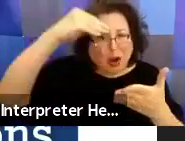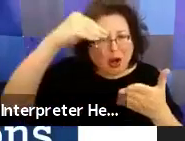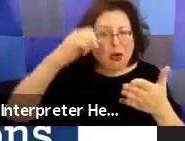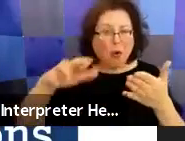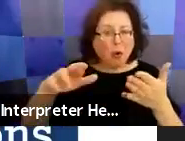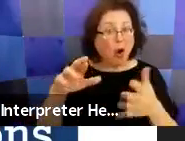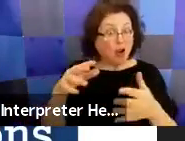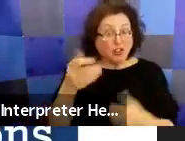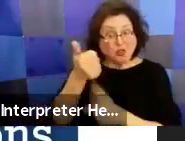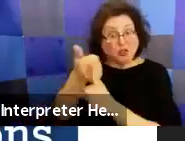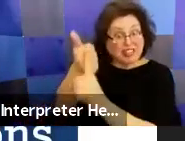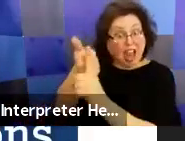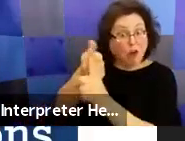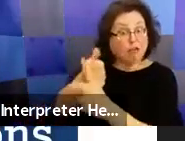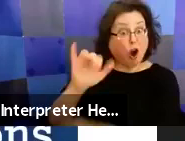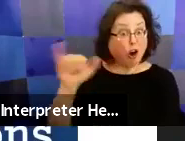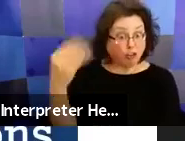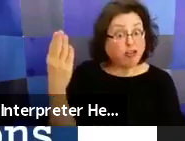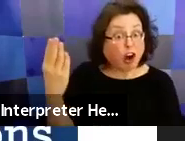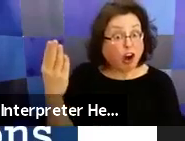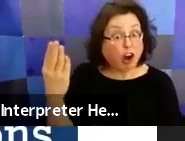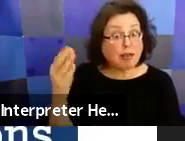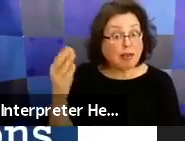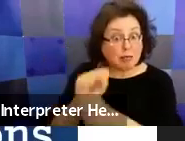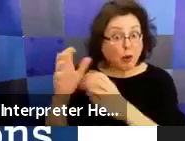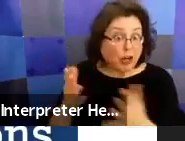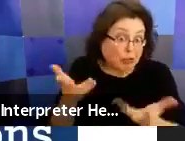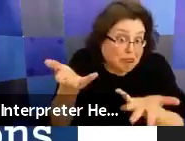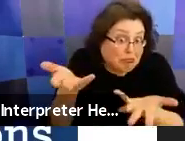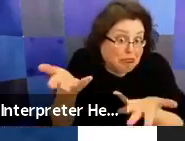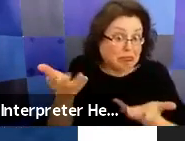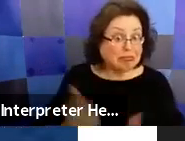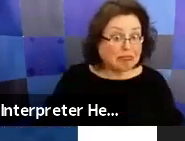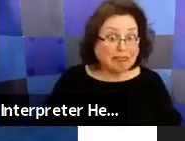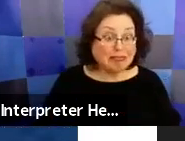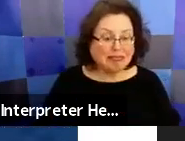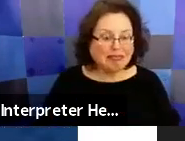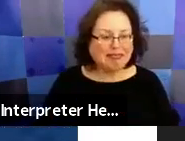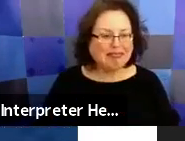or landlord themselves.